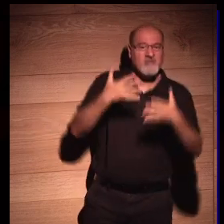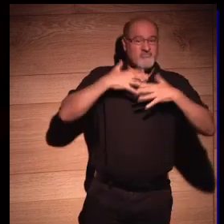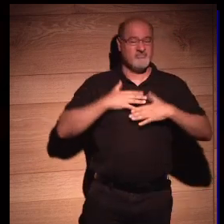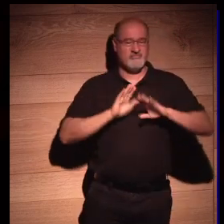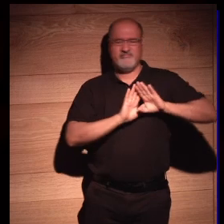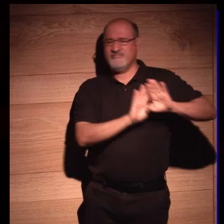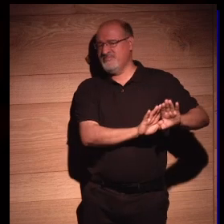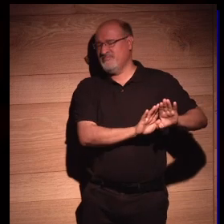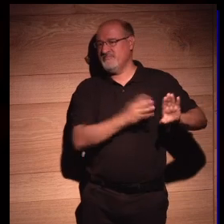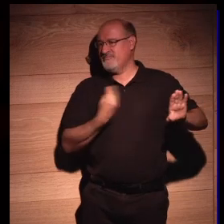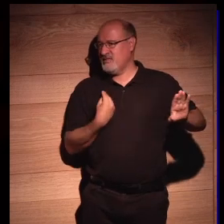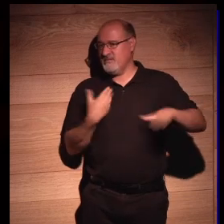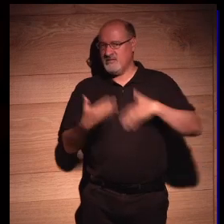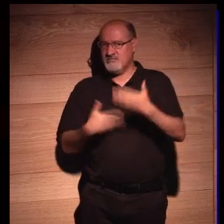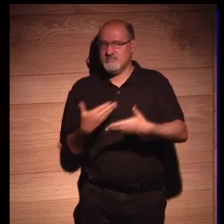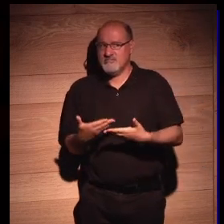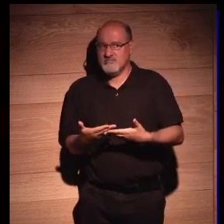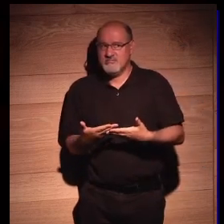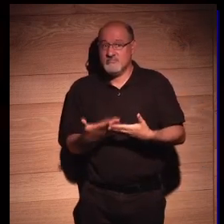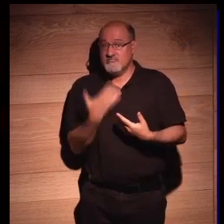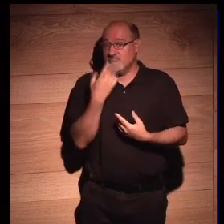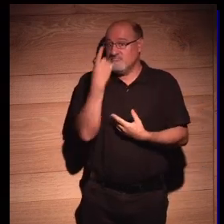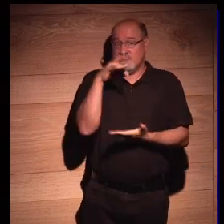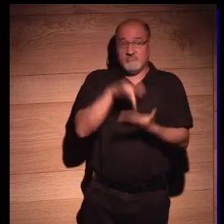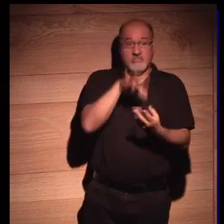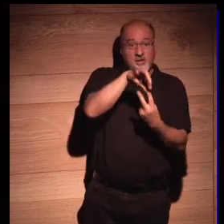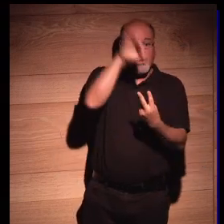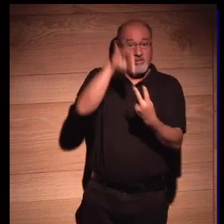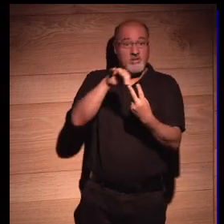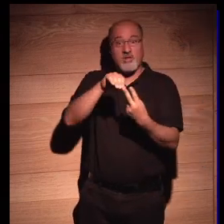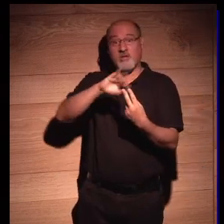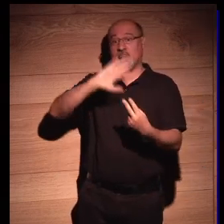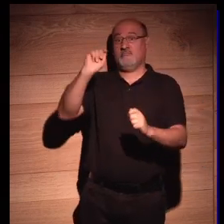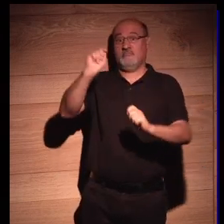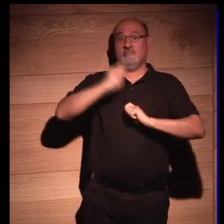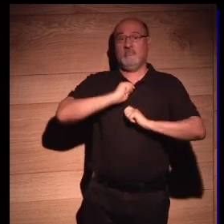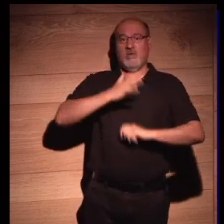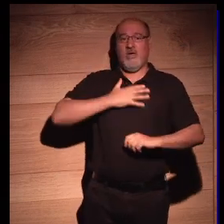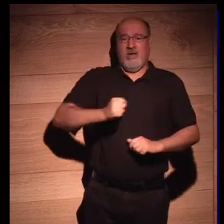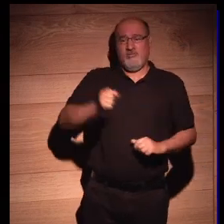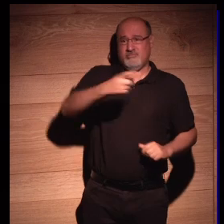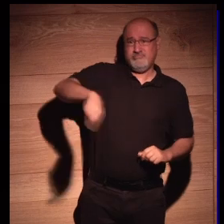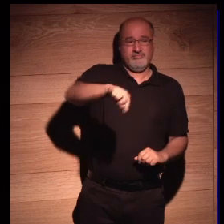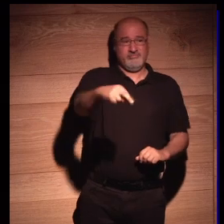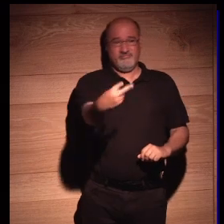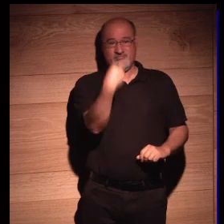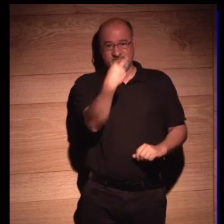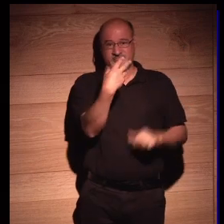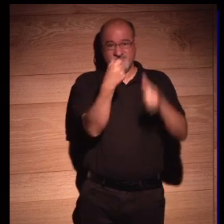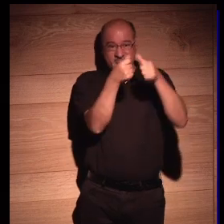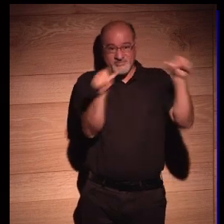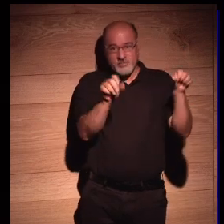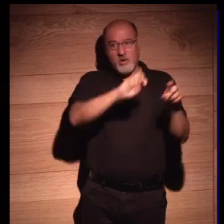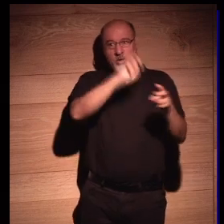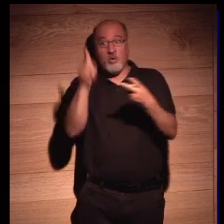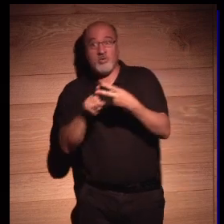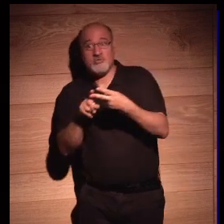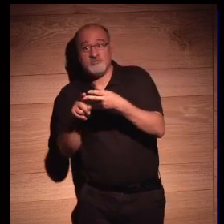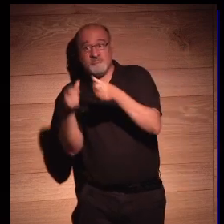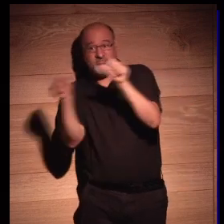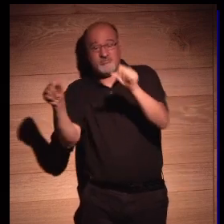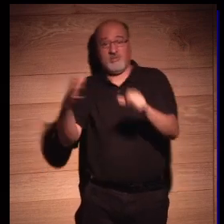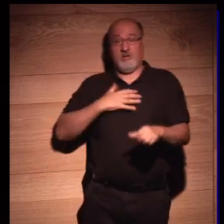life on the sidelines. One of the two options will turn you into a hero for some, the other into a